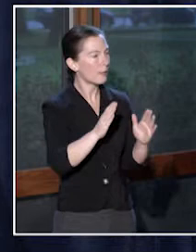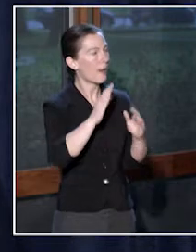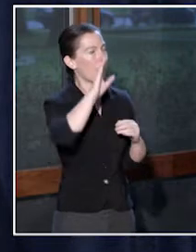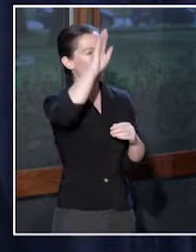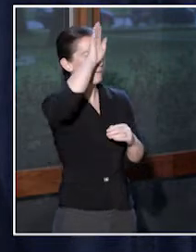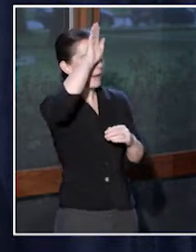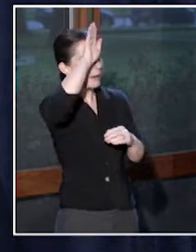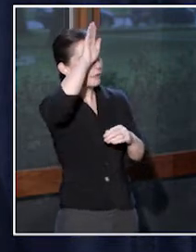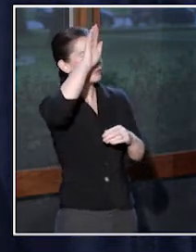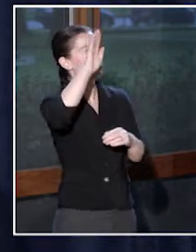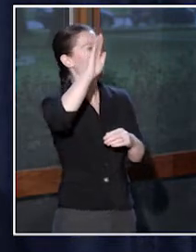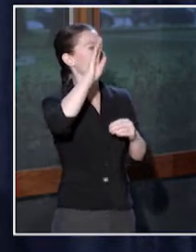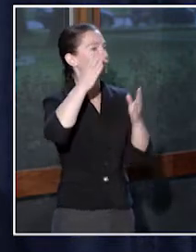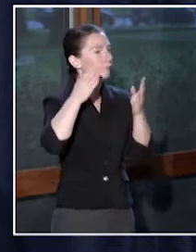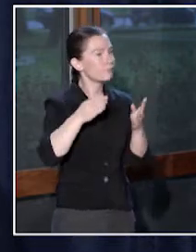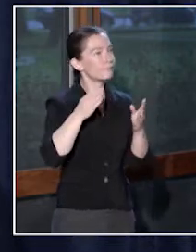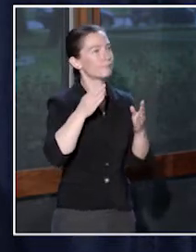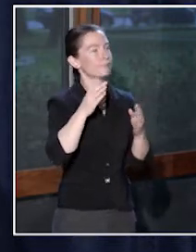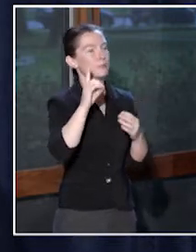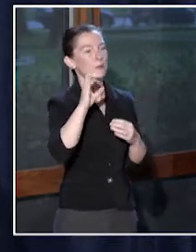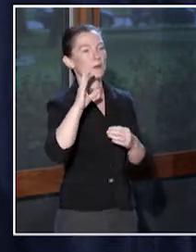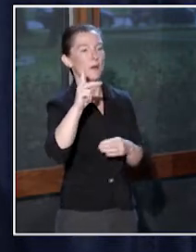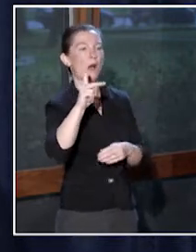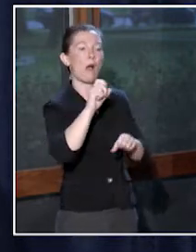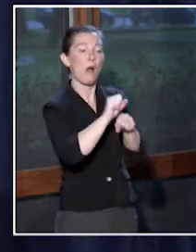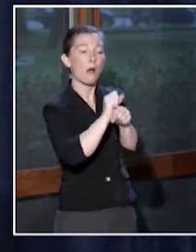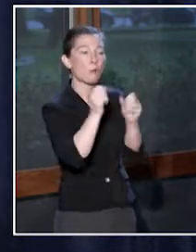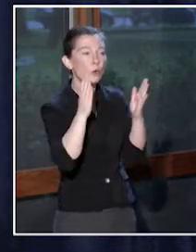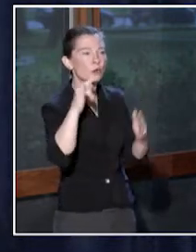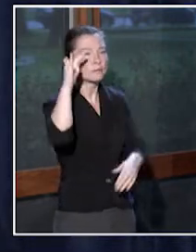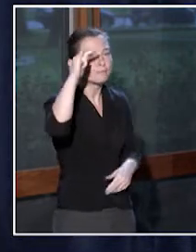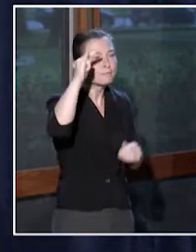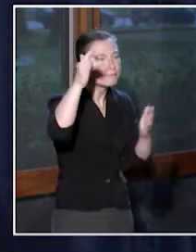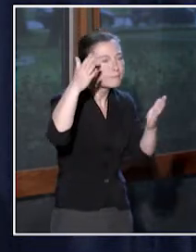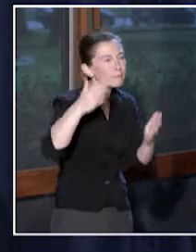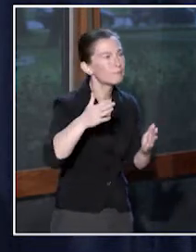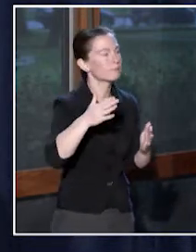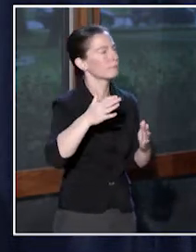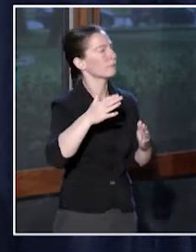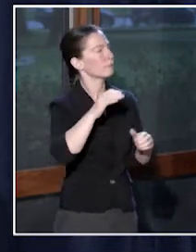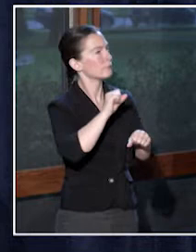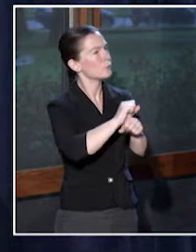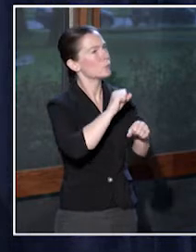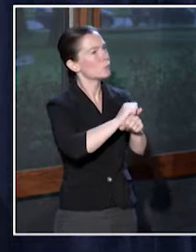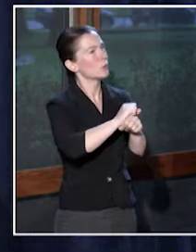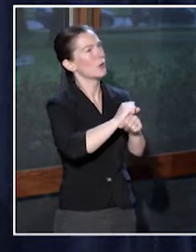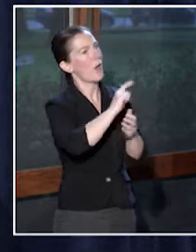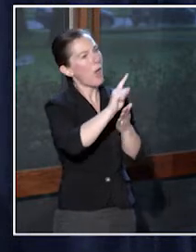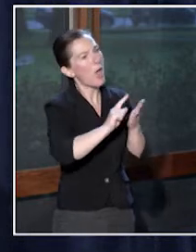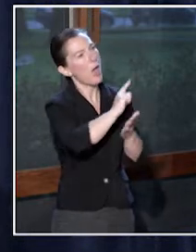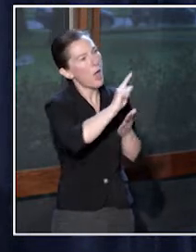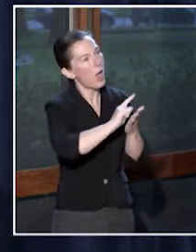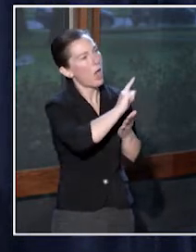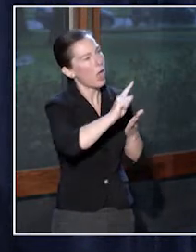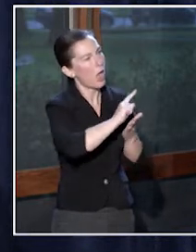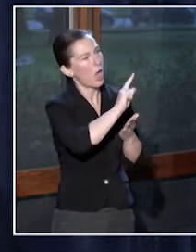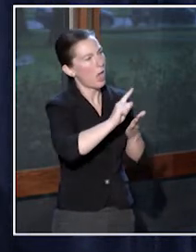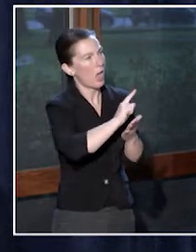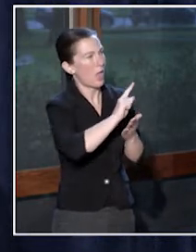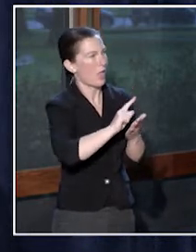workers or airline pilots to work super long hours and get burned